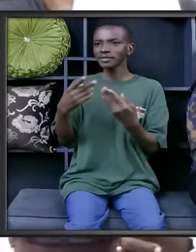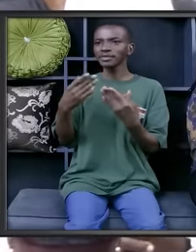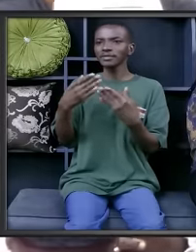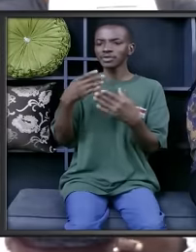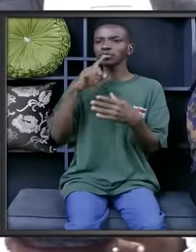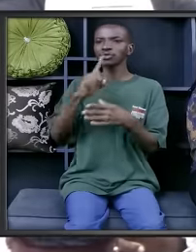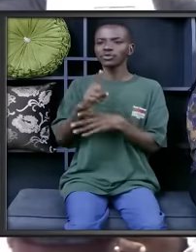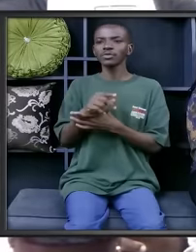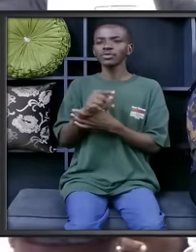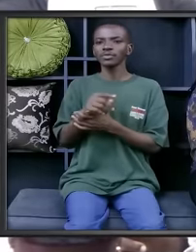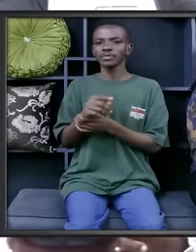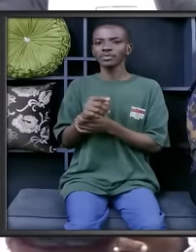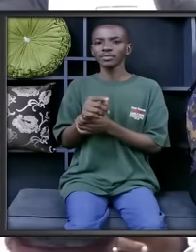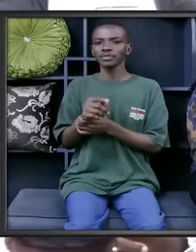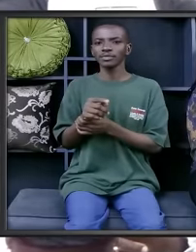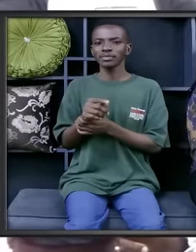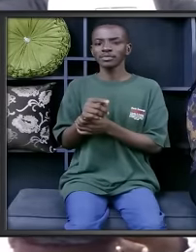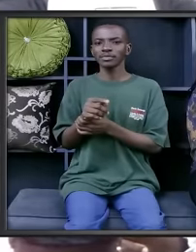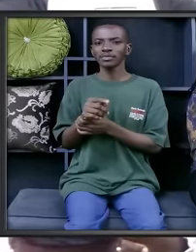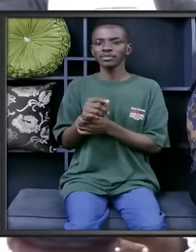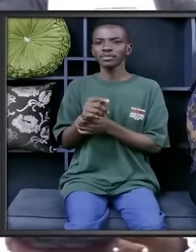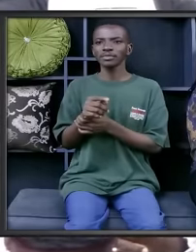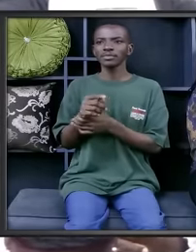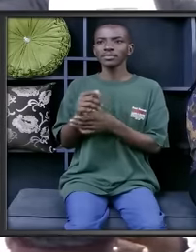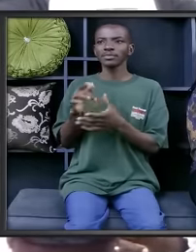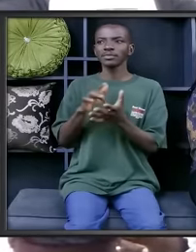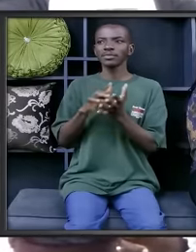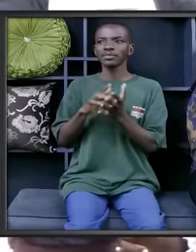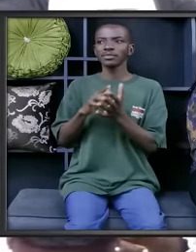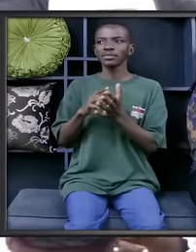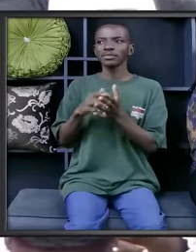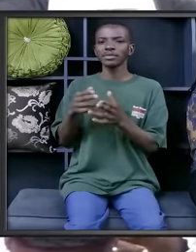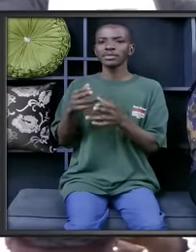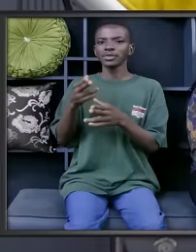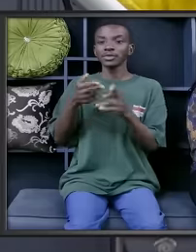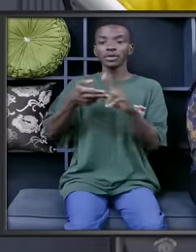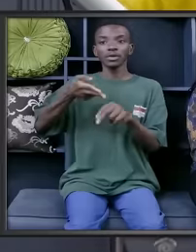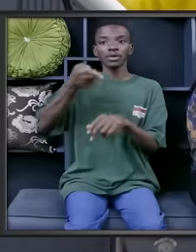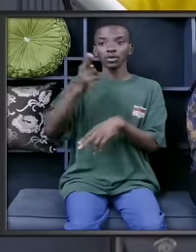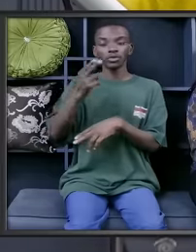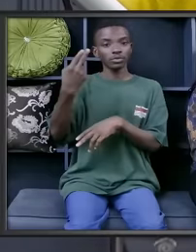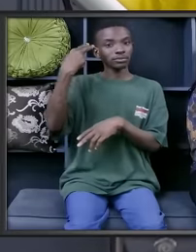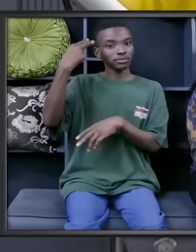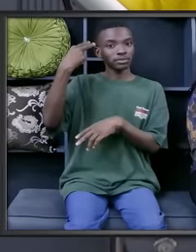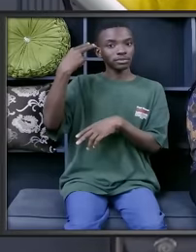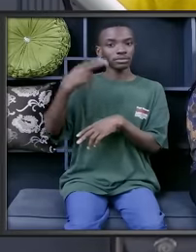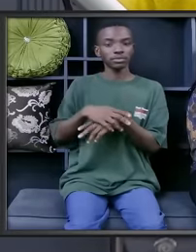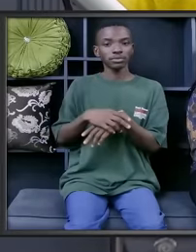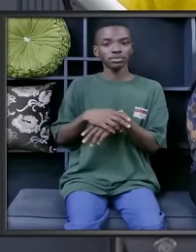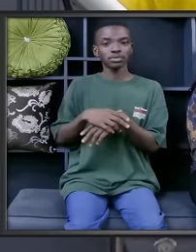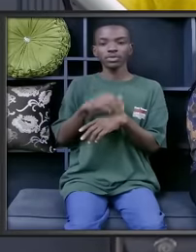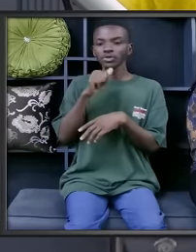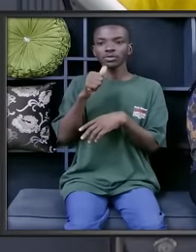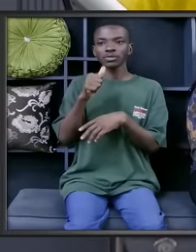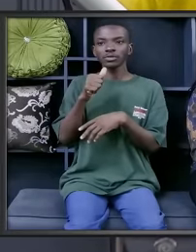Na true, sir. Not true. You don't deal with me, sir. Somebody we don't carry gun. Gun? Yes. Na soldier? No, be